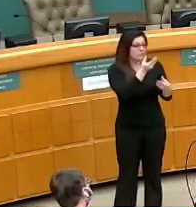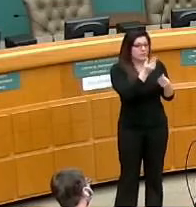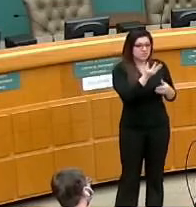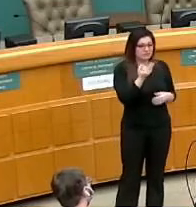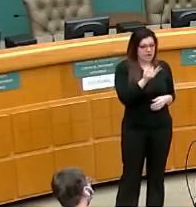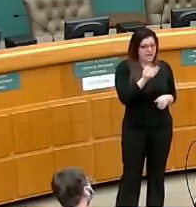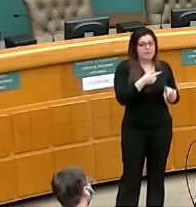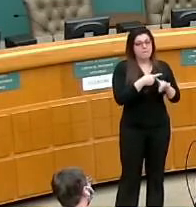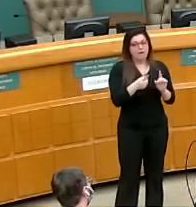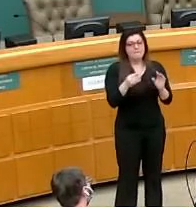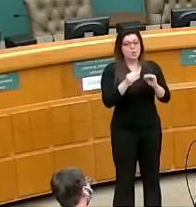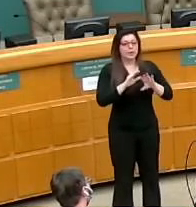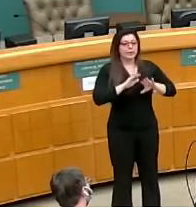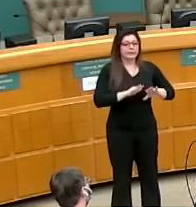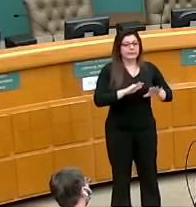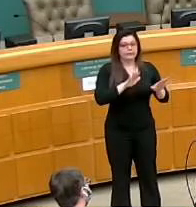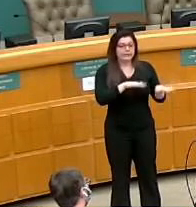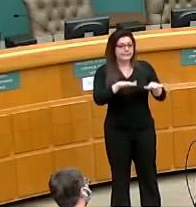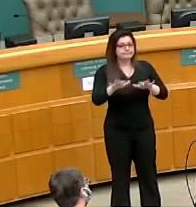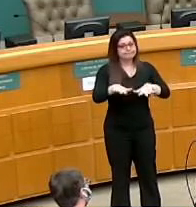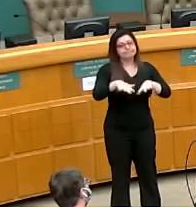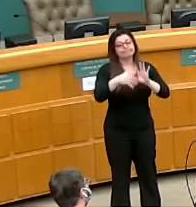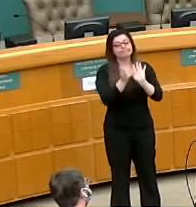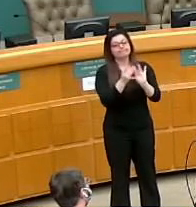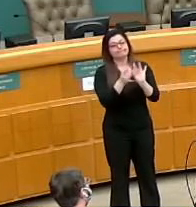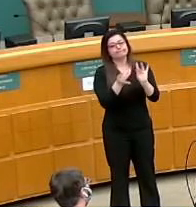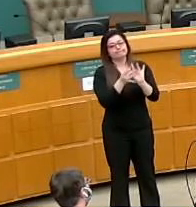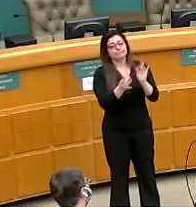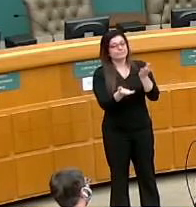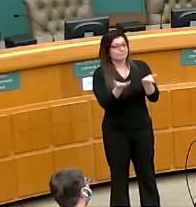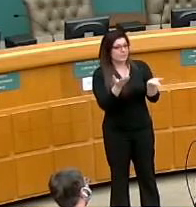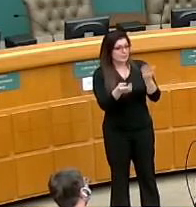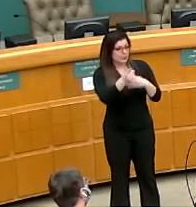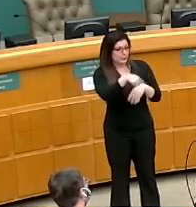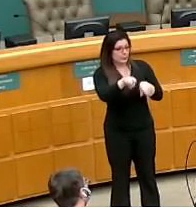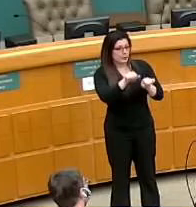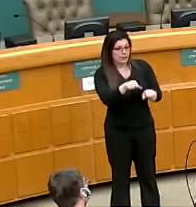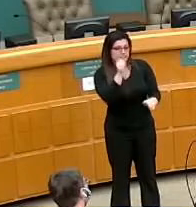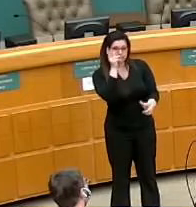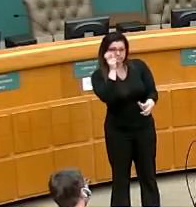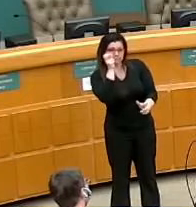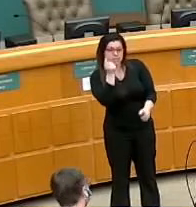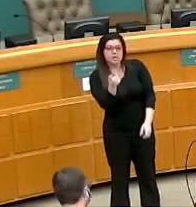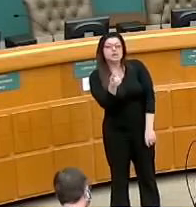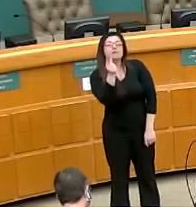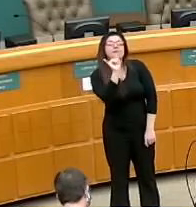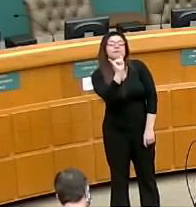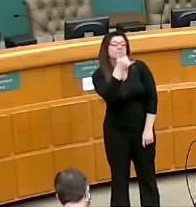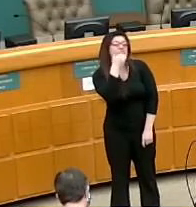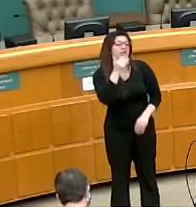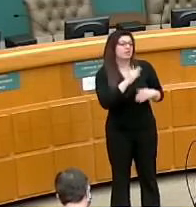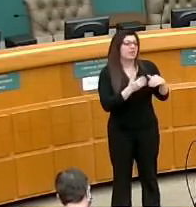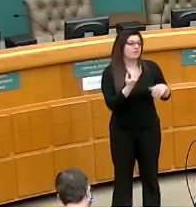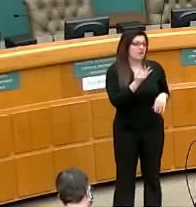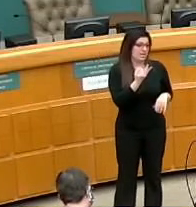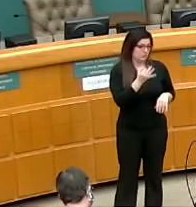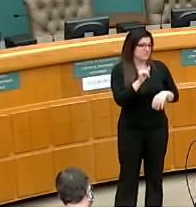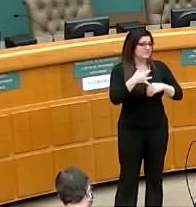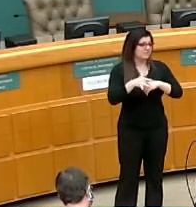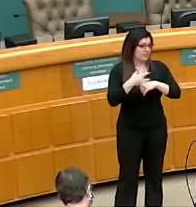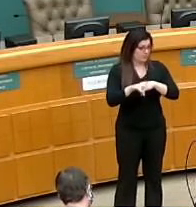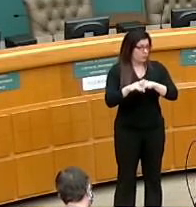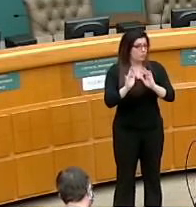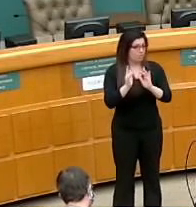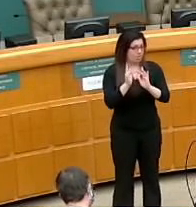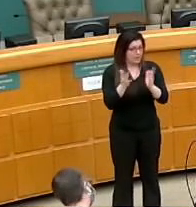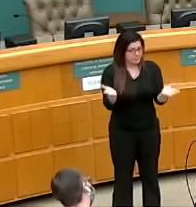without a face mask. And people can probably better understand it and also see the visuals a little bit better. So that's available online. We encourage the